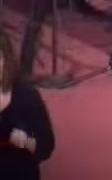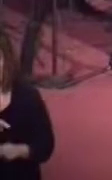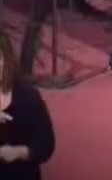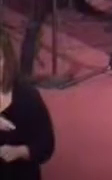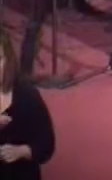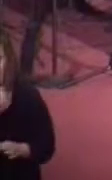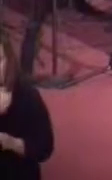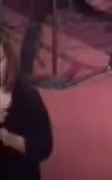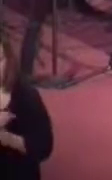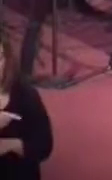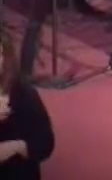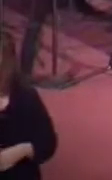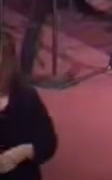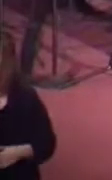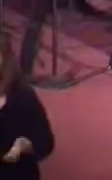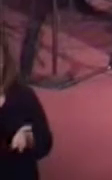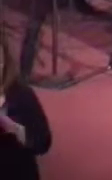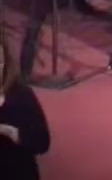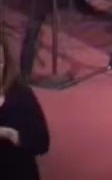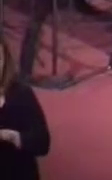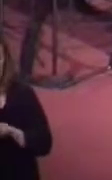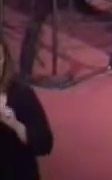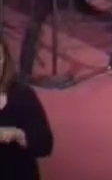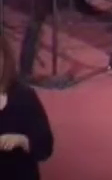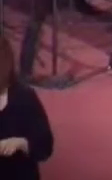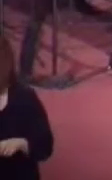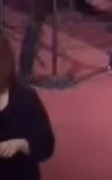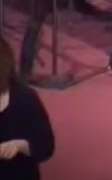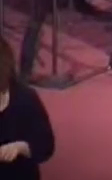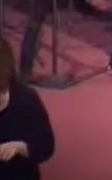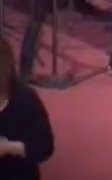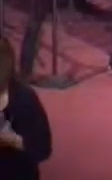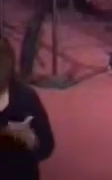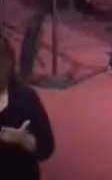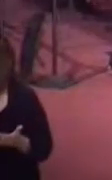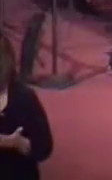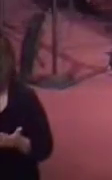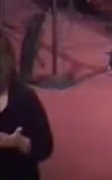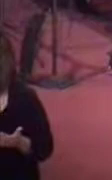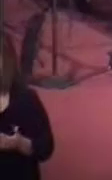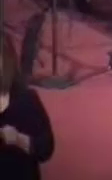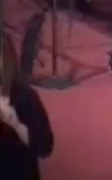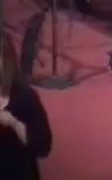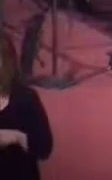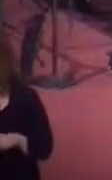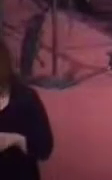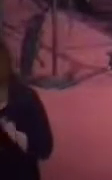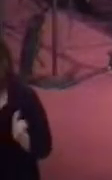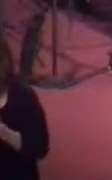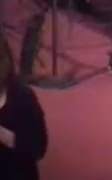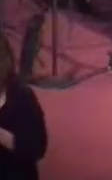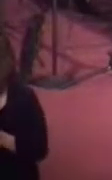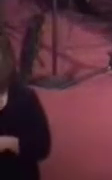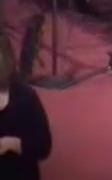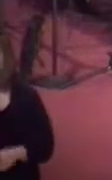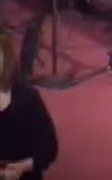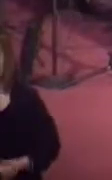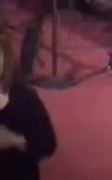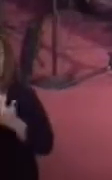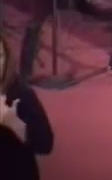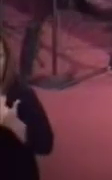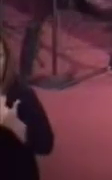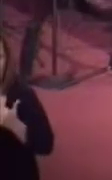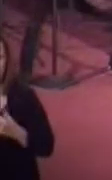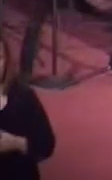Daniel was willing to die. And that can be very true for some of us. It could be in the providence of God that your life is what